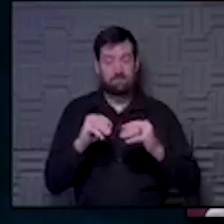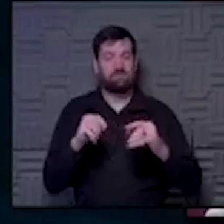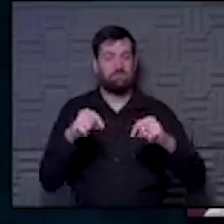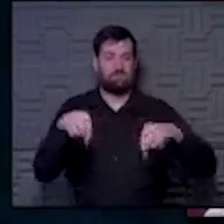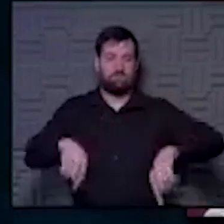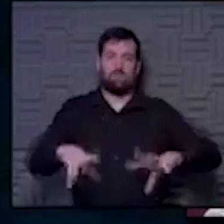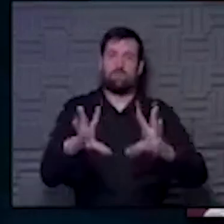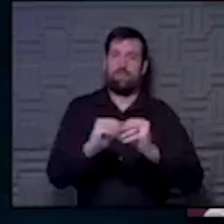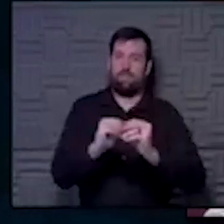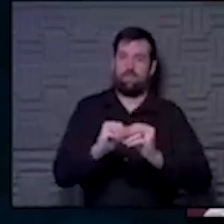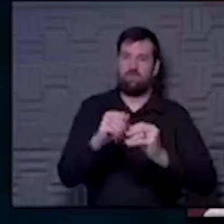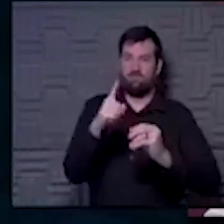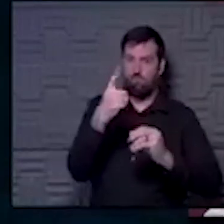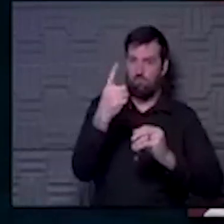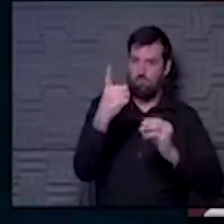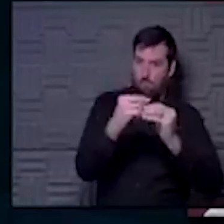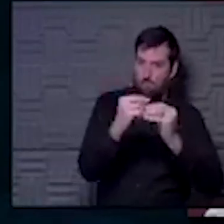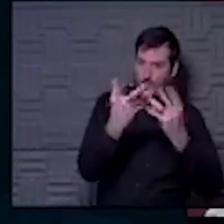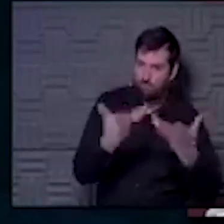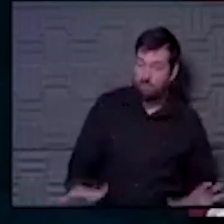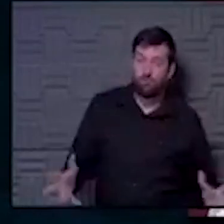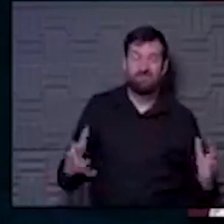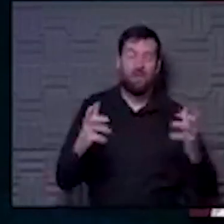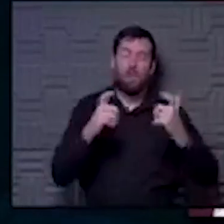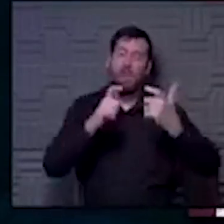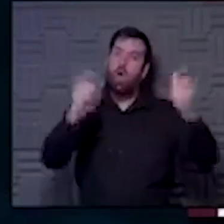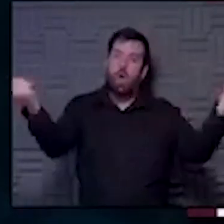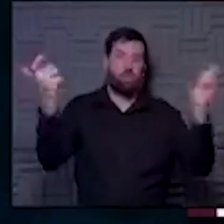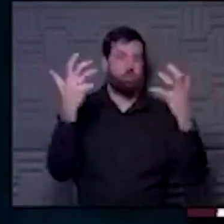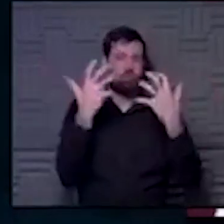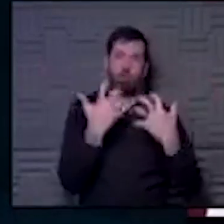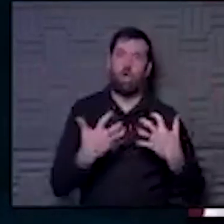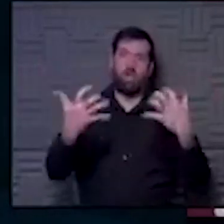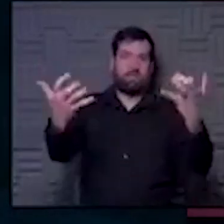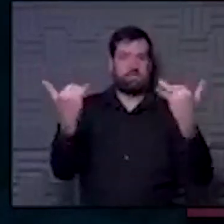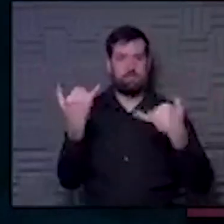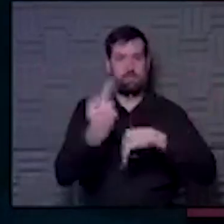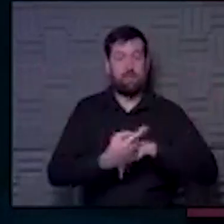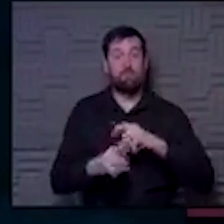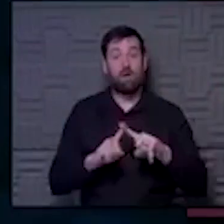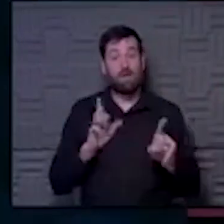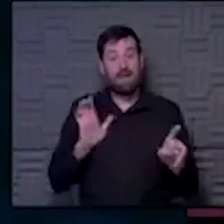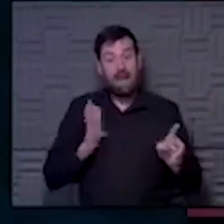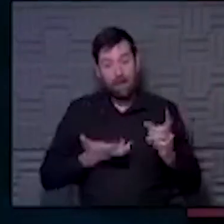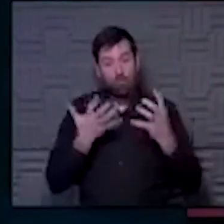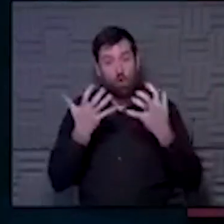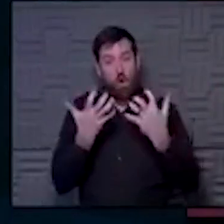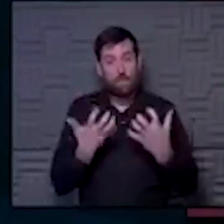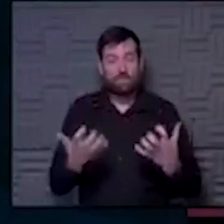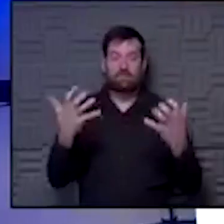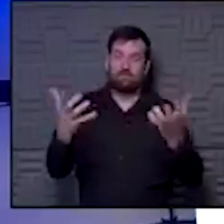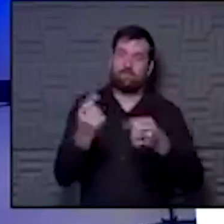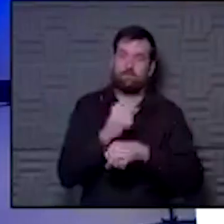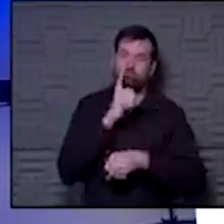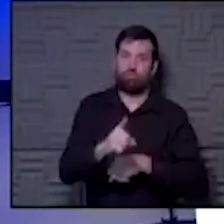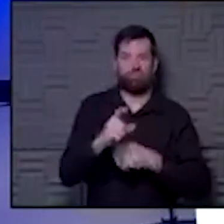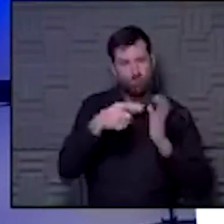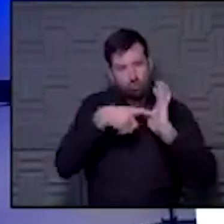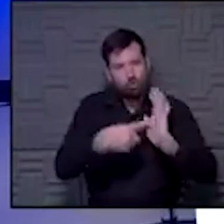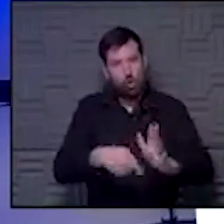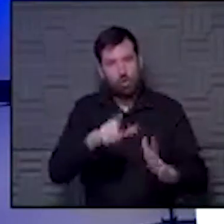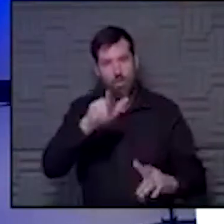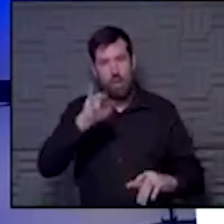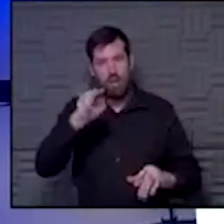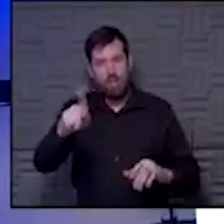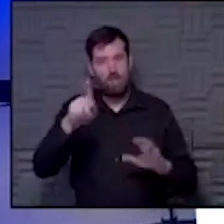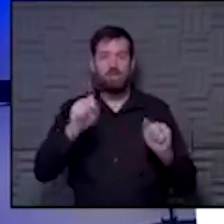That gives you another one that you've had. You've reached a very large audience today. Yeah. But to our audience, hey, let's make sure we show them that leadership link so that